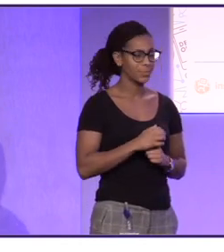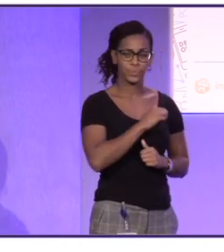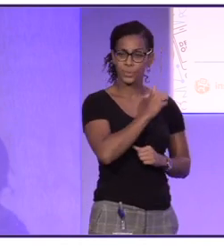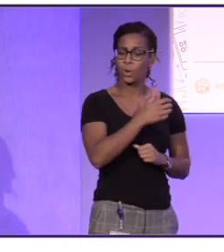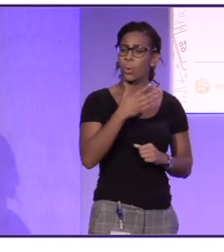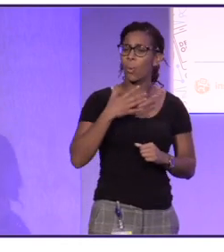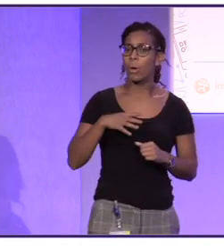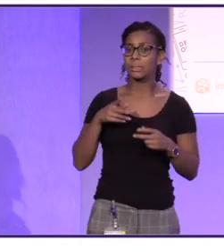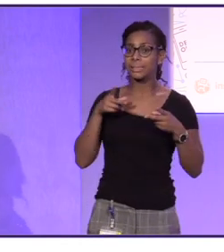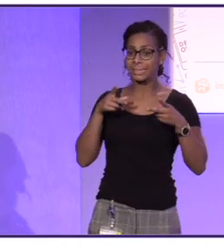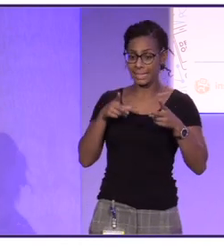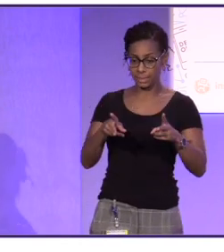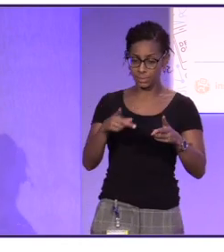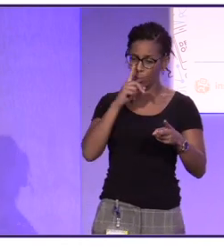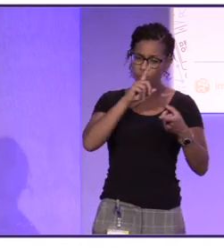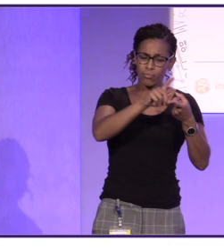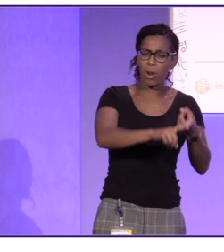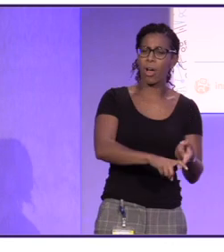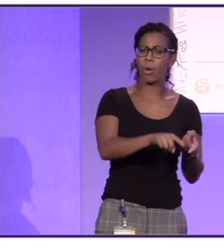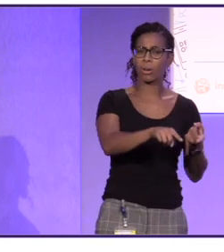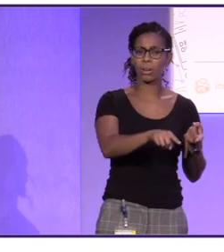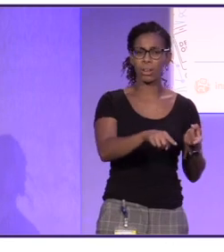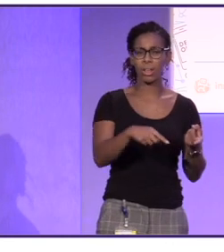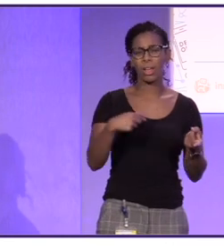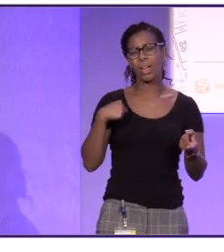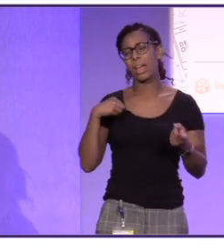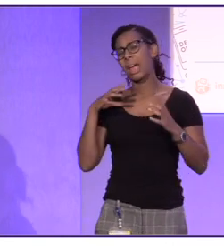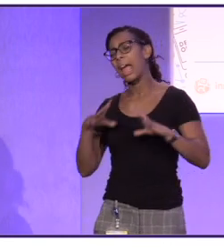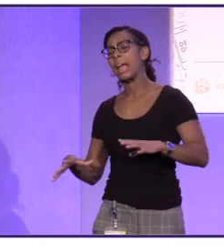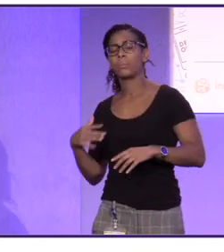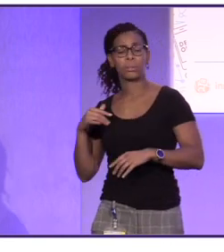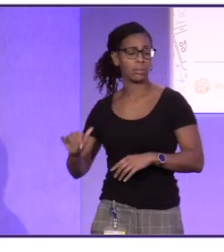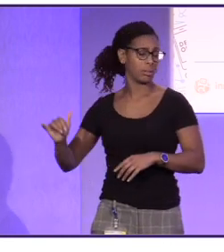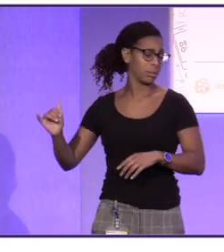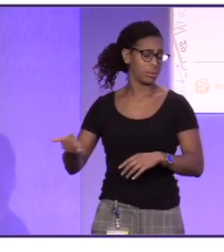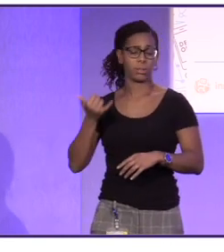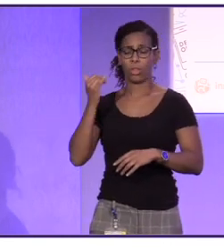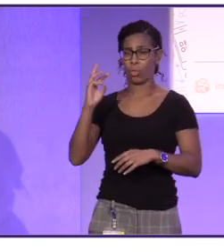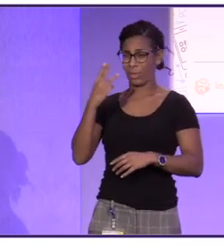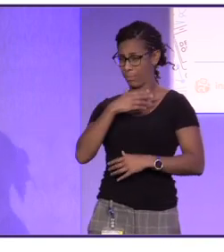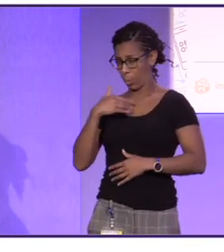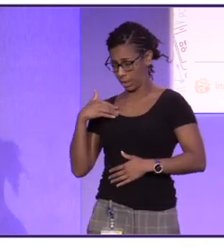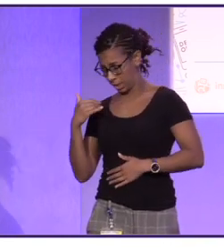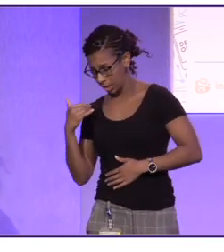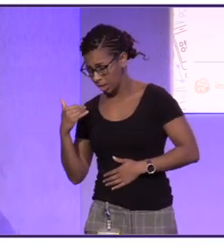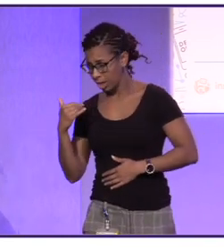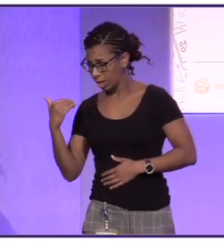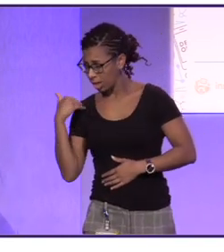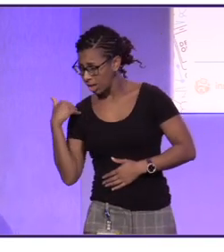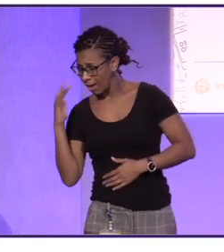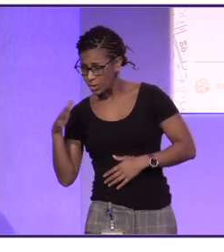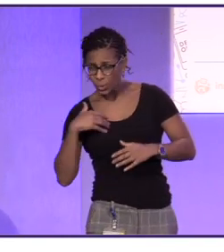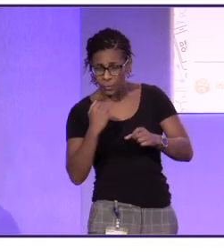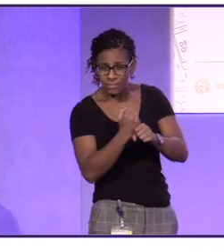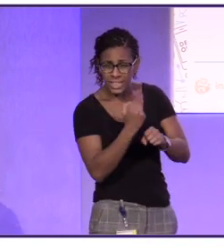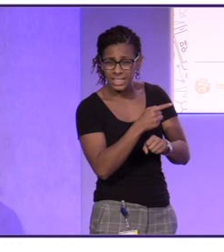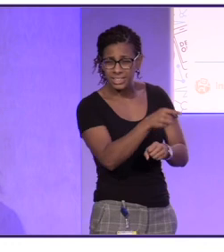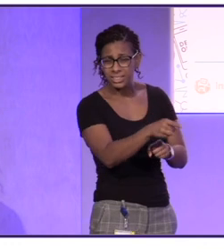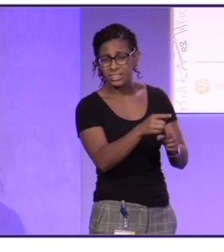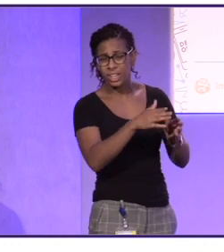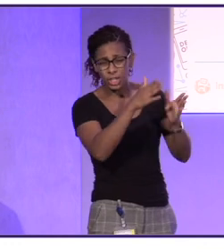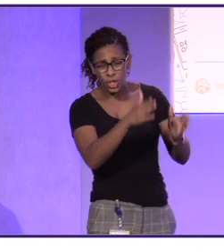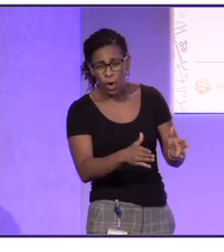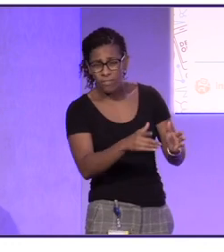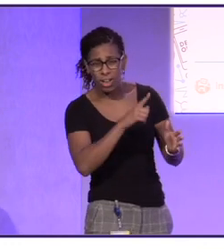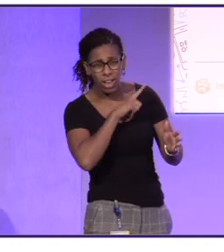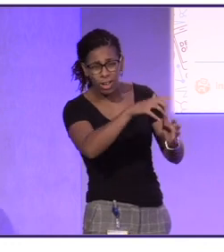can rely on. I'd hate it if I get woken up at 3 a.m. in the morning just to fix some stupid server that's broken down.